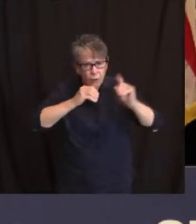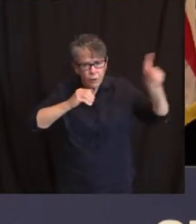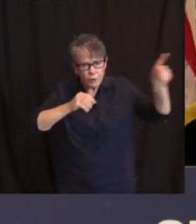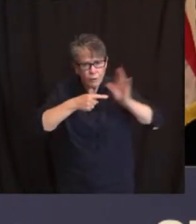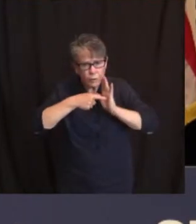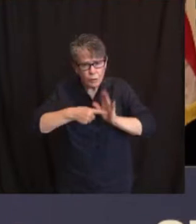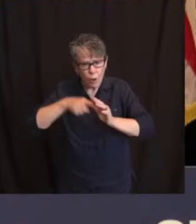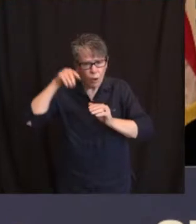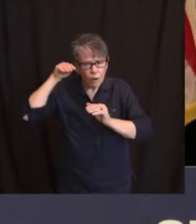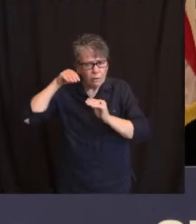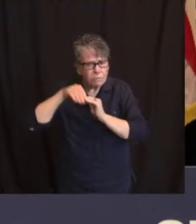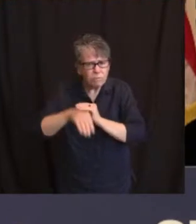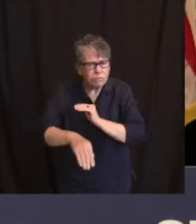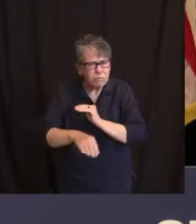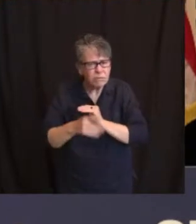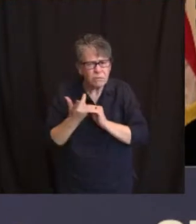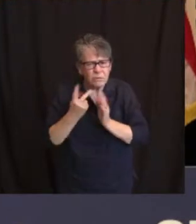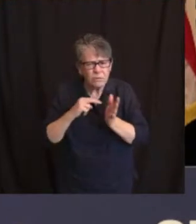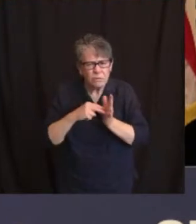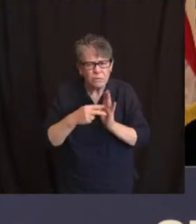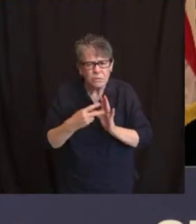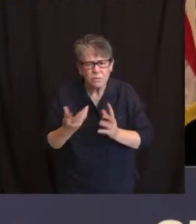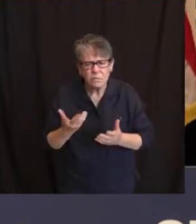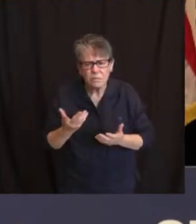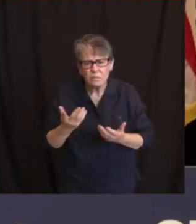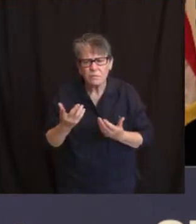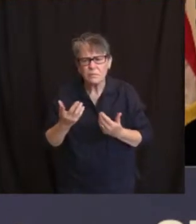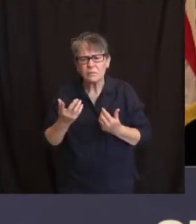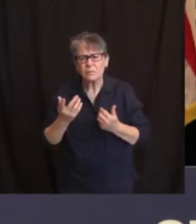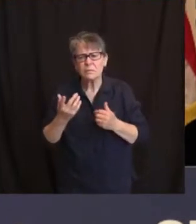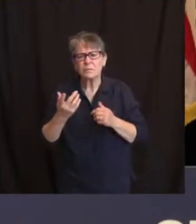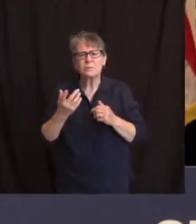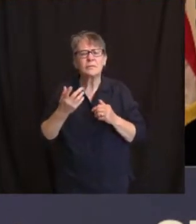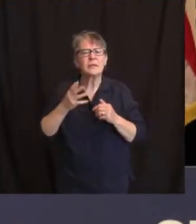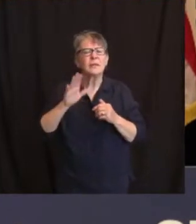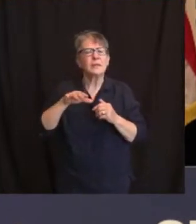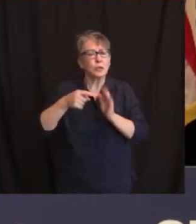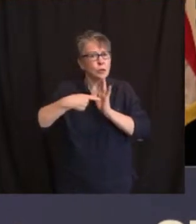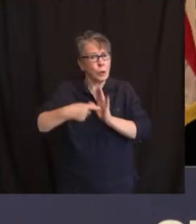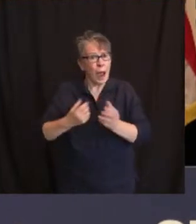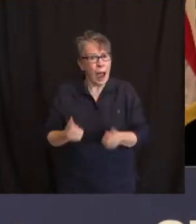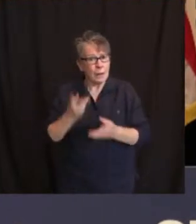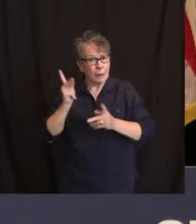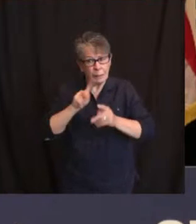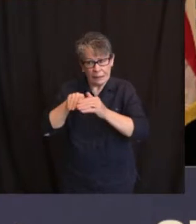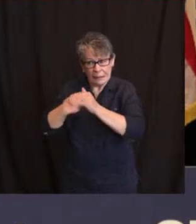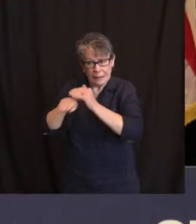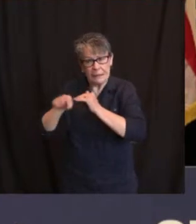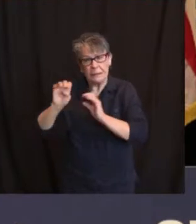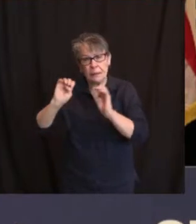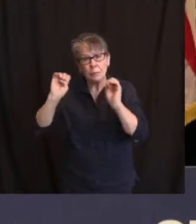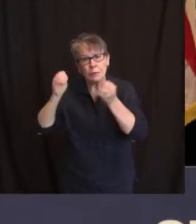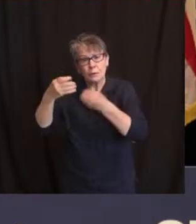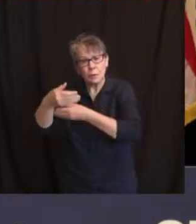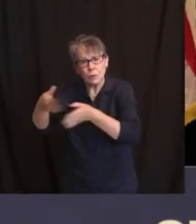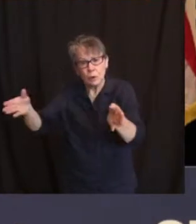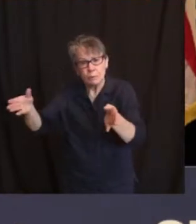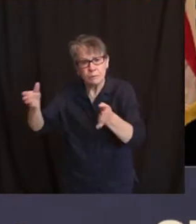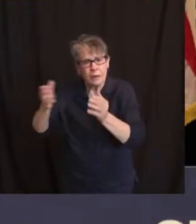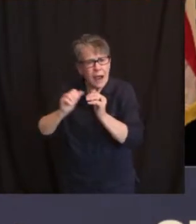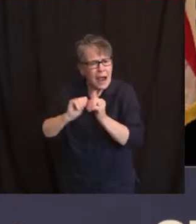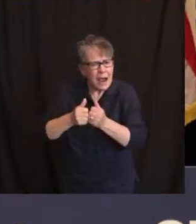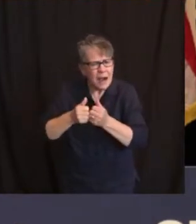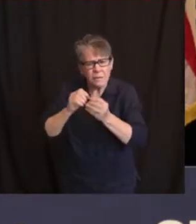be public? Was that ER visits? ER visit data, yeah. The Kawasaki syndrome, have there any deaths